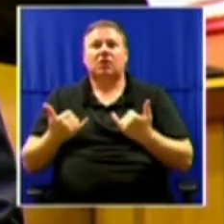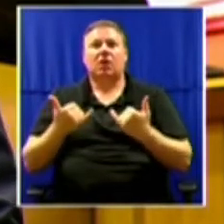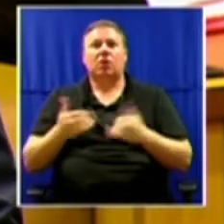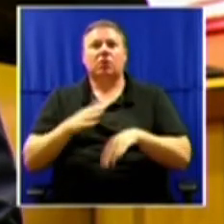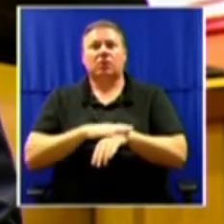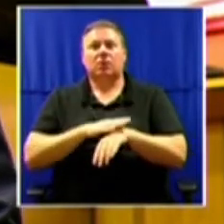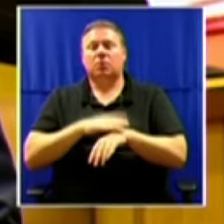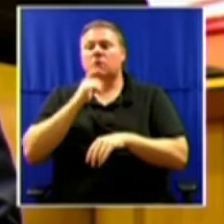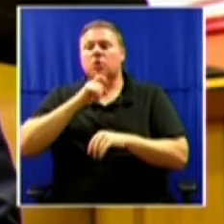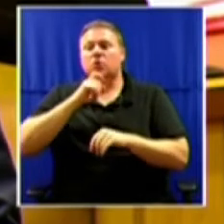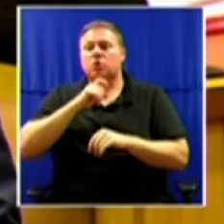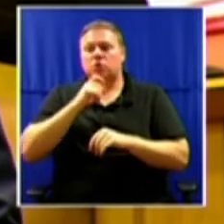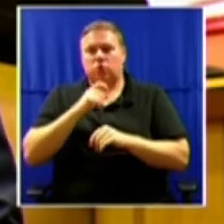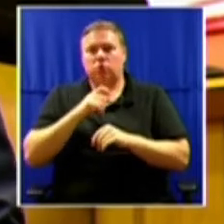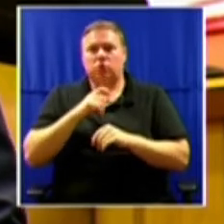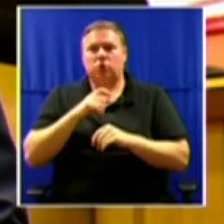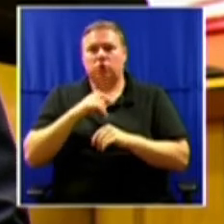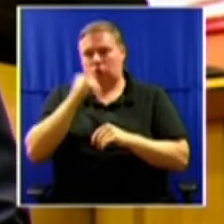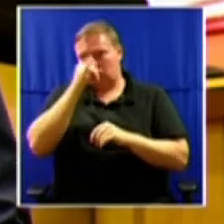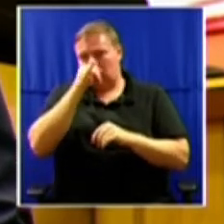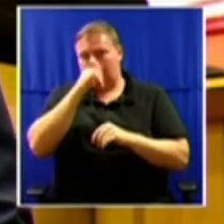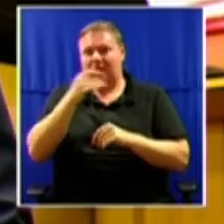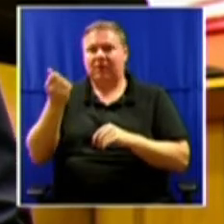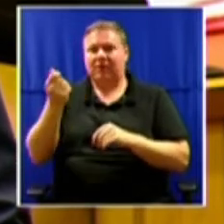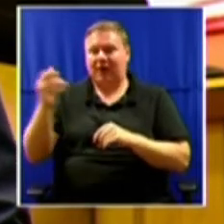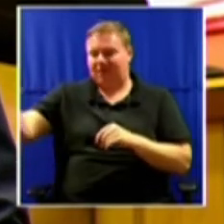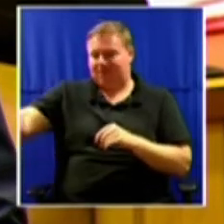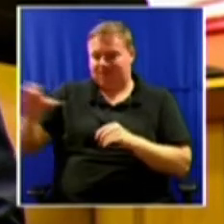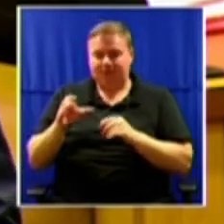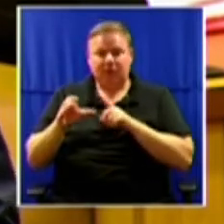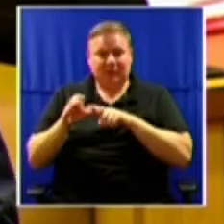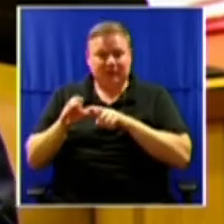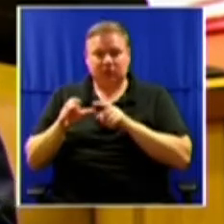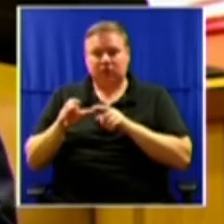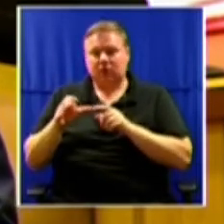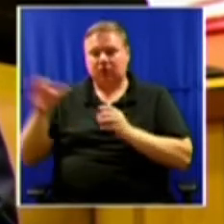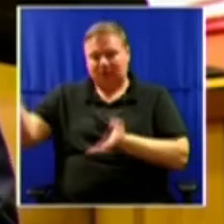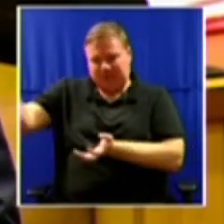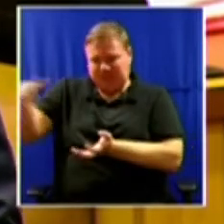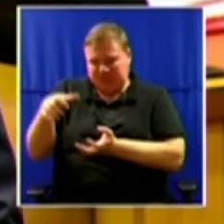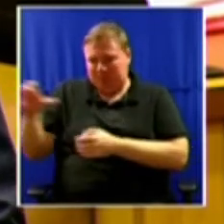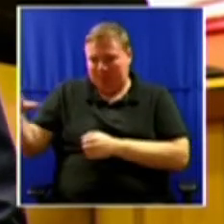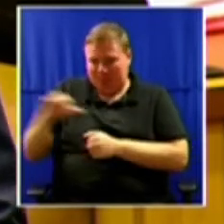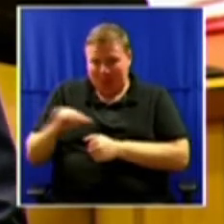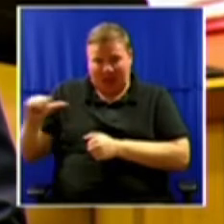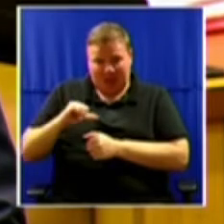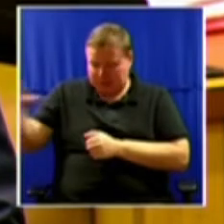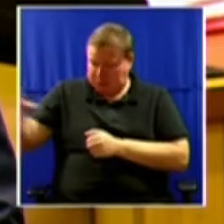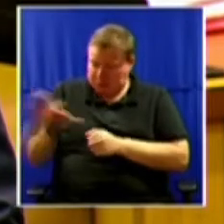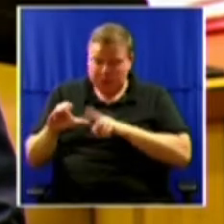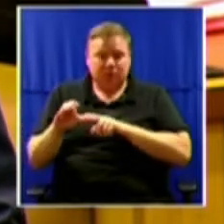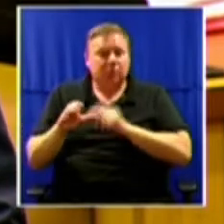funds to expand this program in the various parts of the country, and where